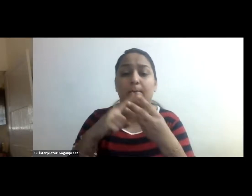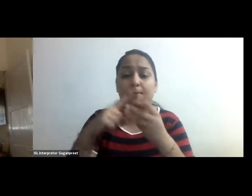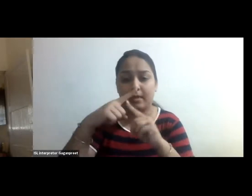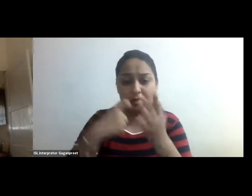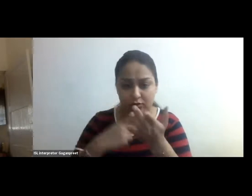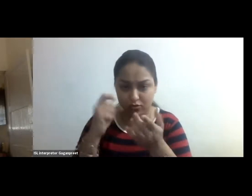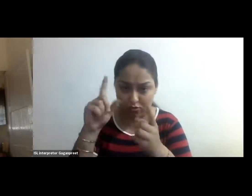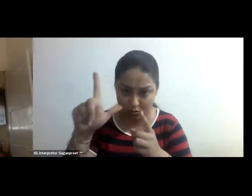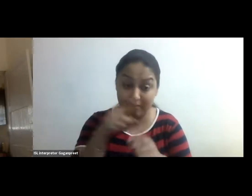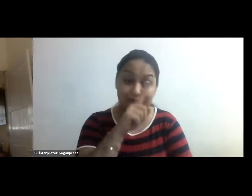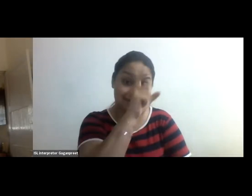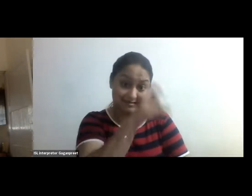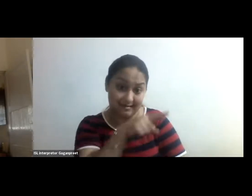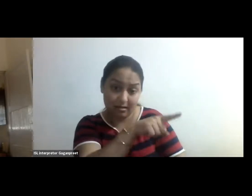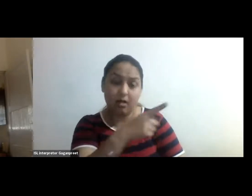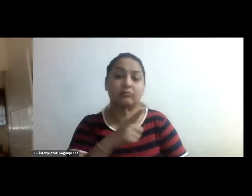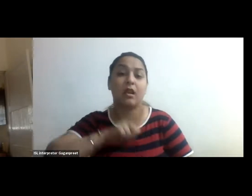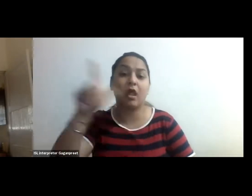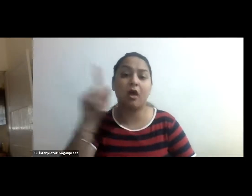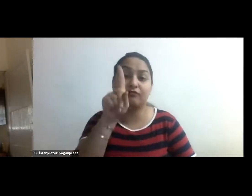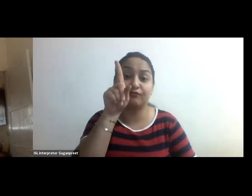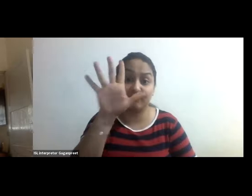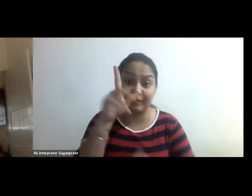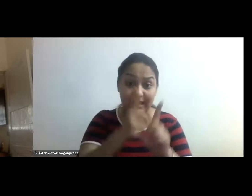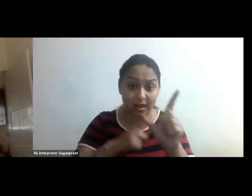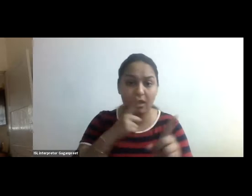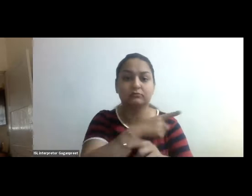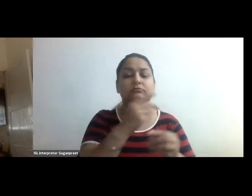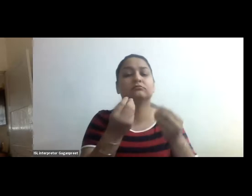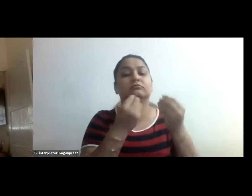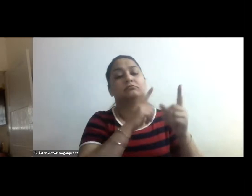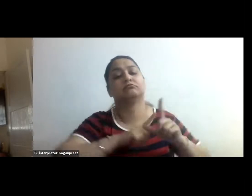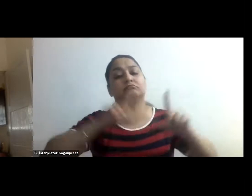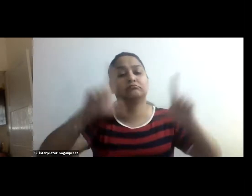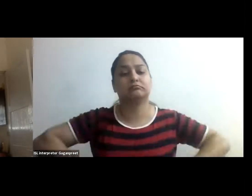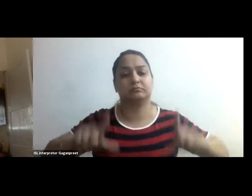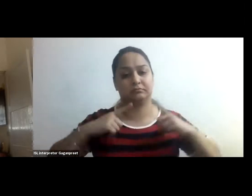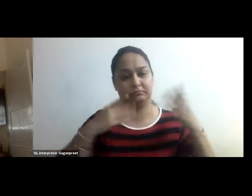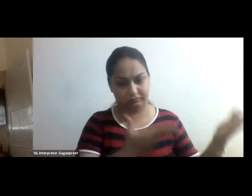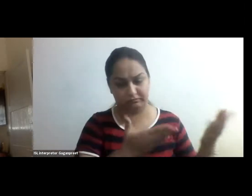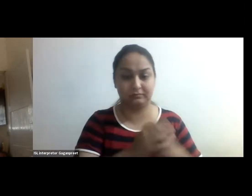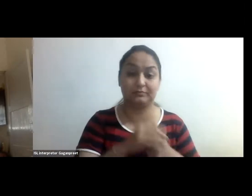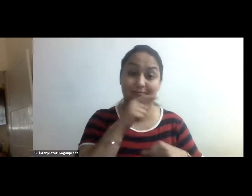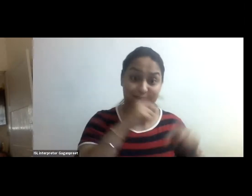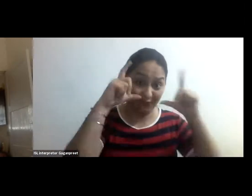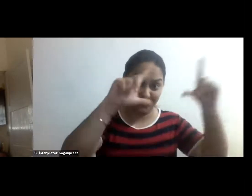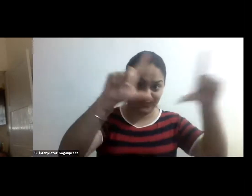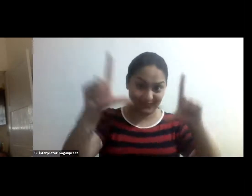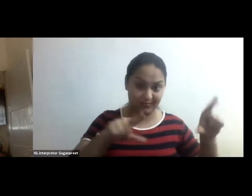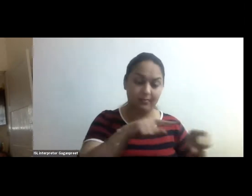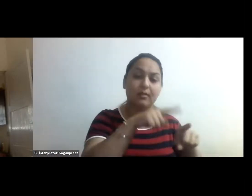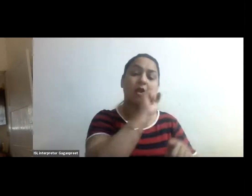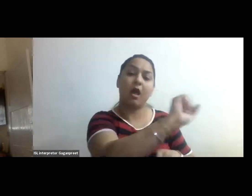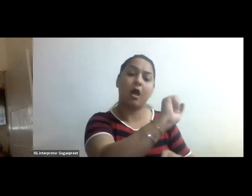there. And this first segment of the exhibition is composed of